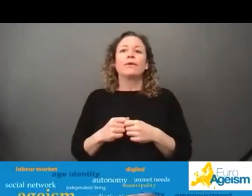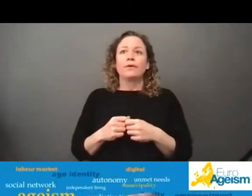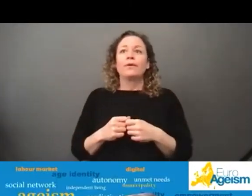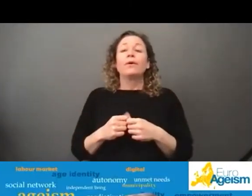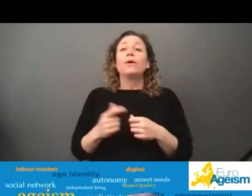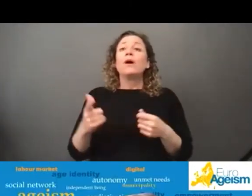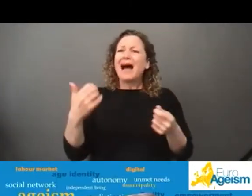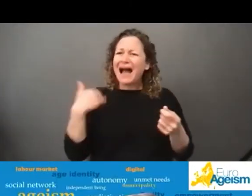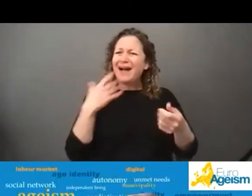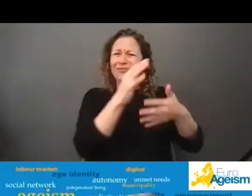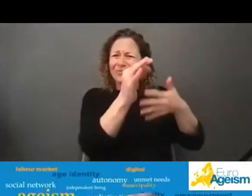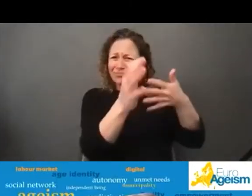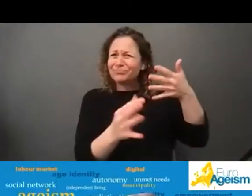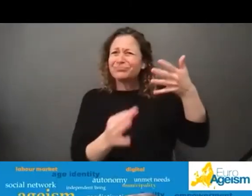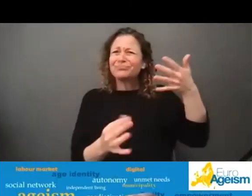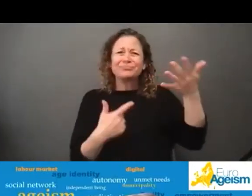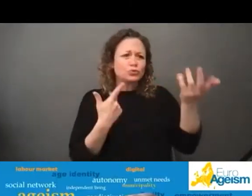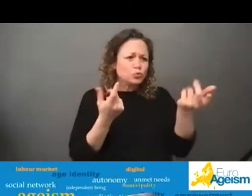available.